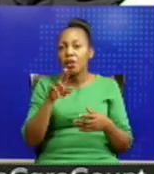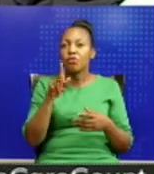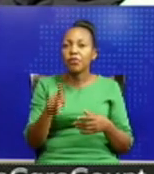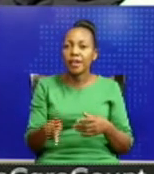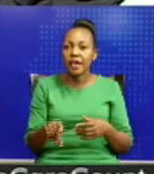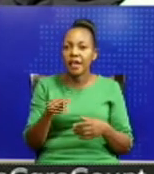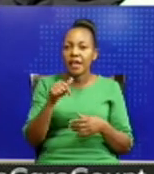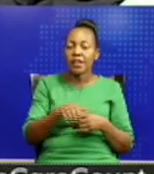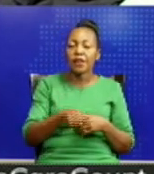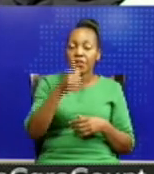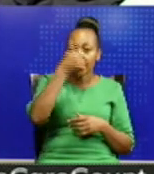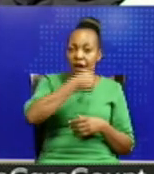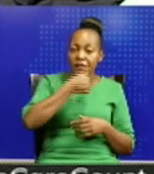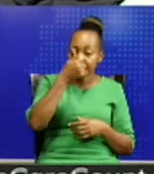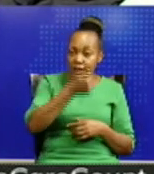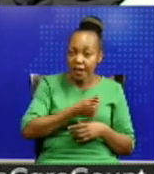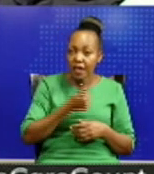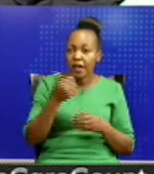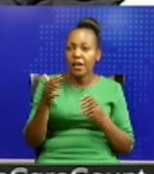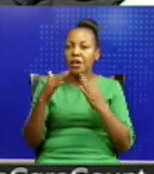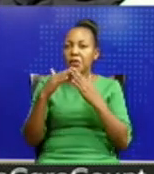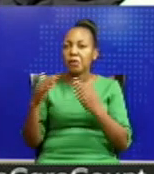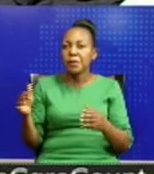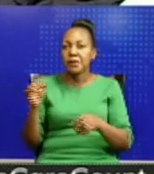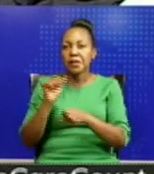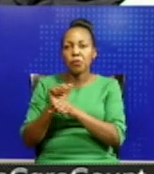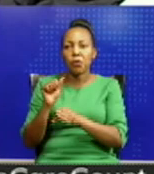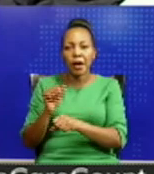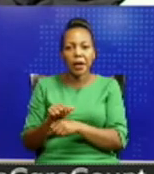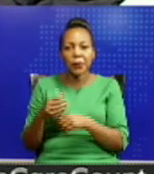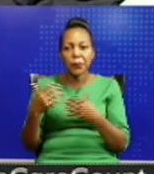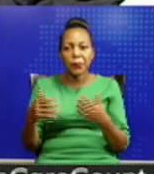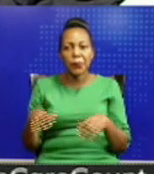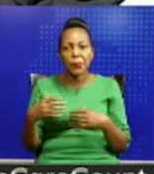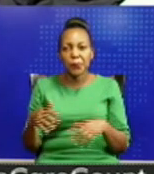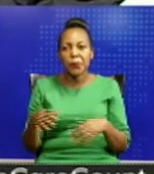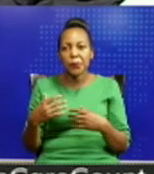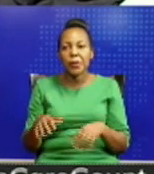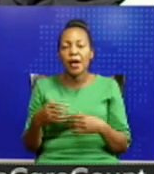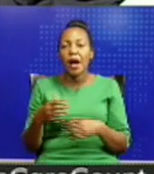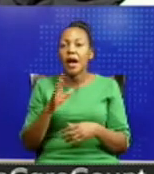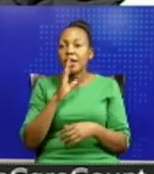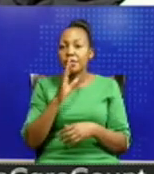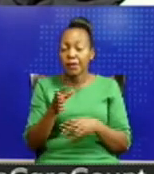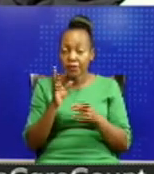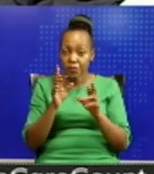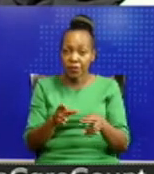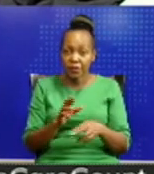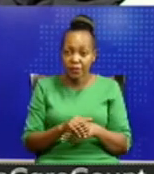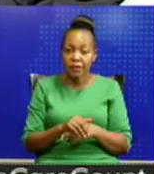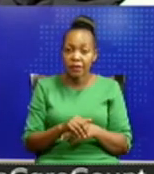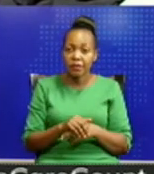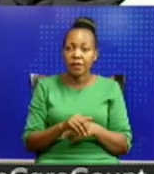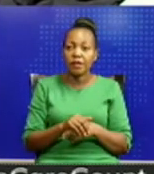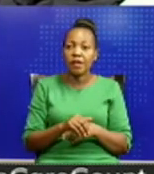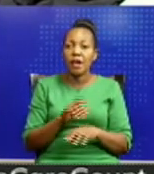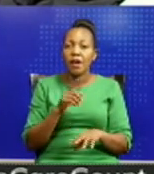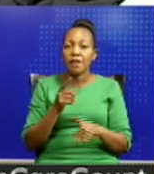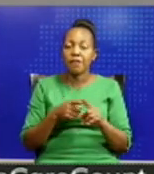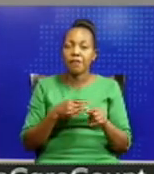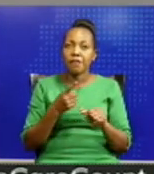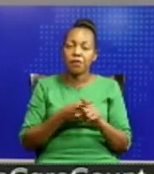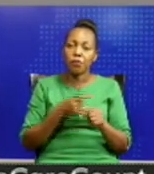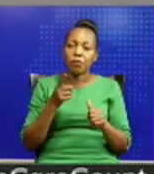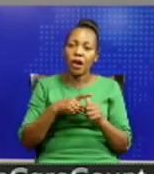South Africa, our neighbors here. Unpaid care and domestic work has been an issue that has been taking center stage at least since I heard of this pandemic beginning in August